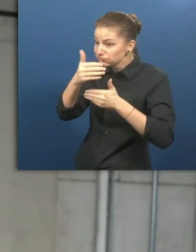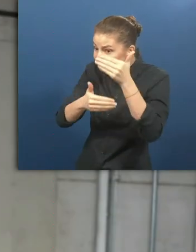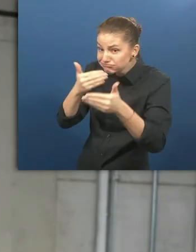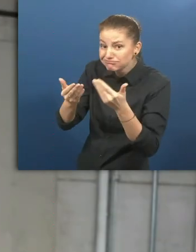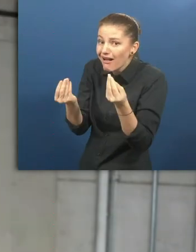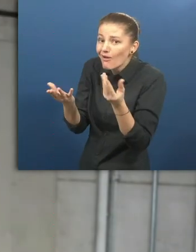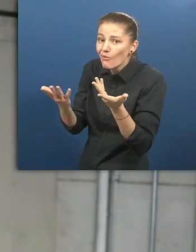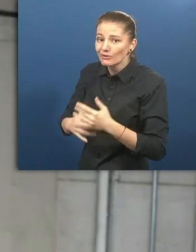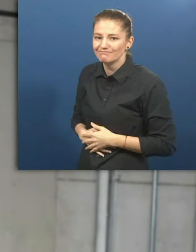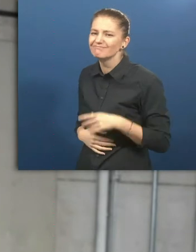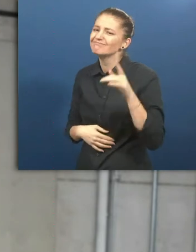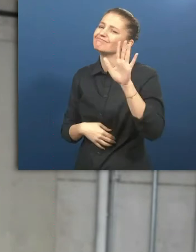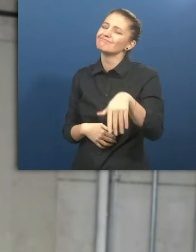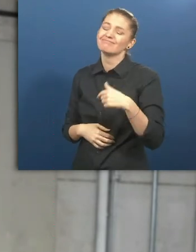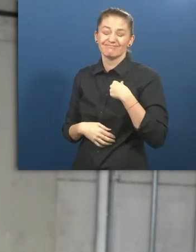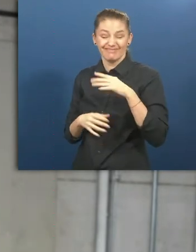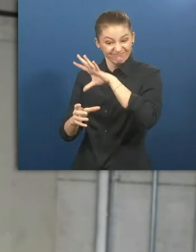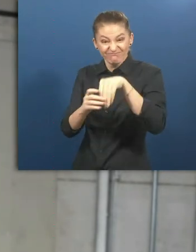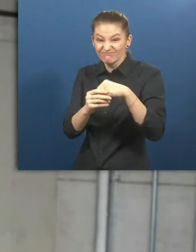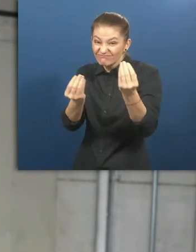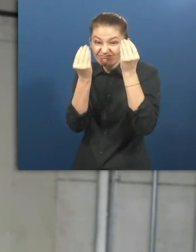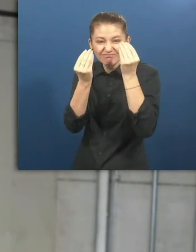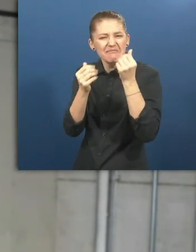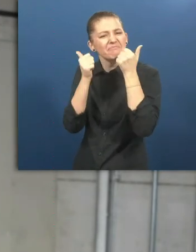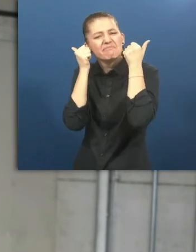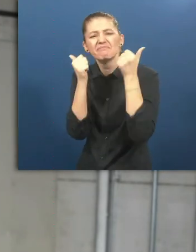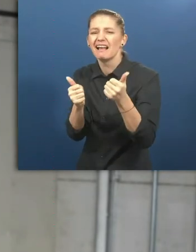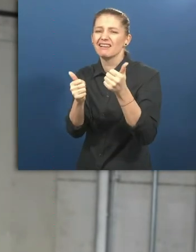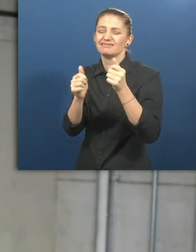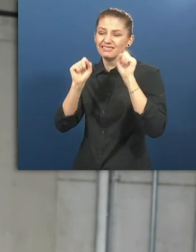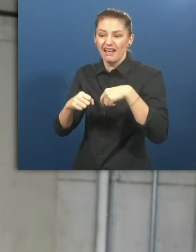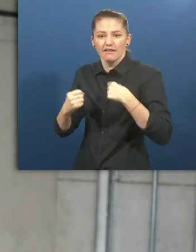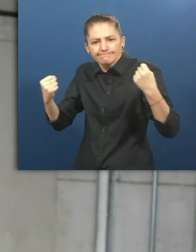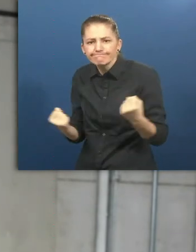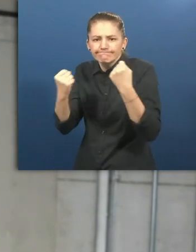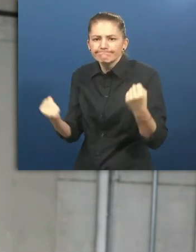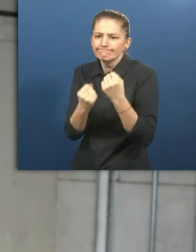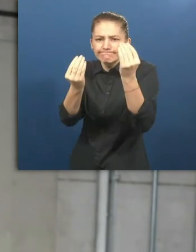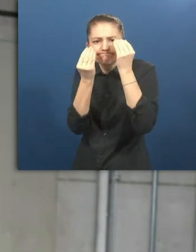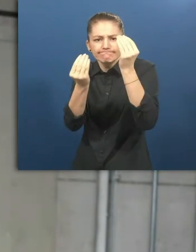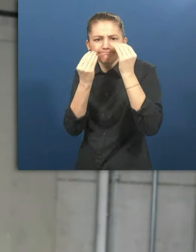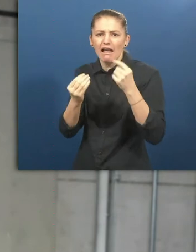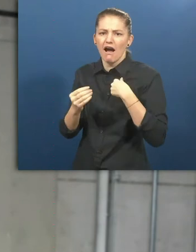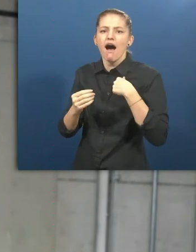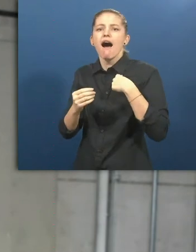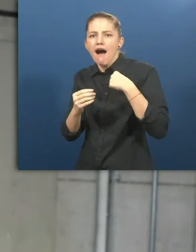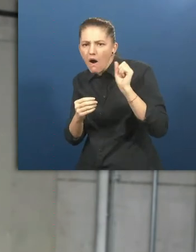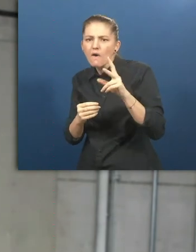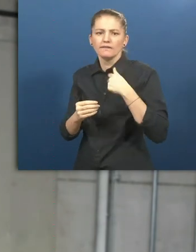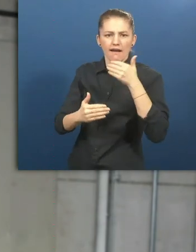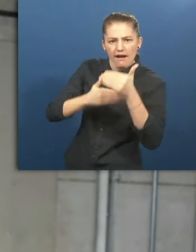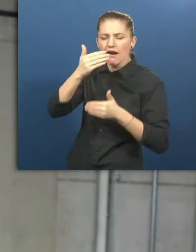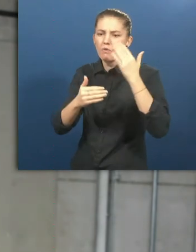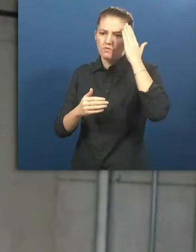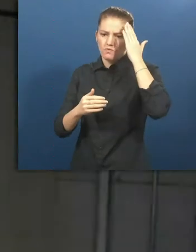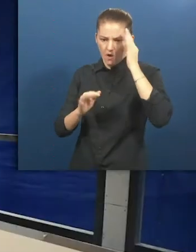Porque esto, lo bueno de estos cursos, la formación que te aportan es que te permiten subir por así decirlo peldaños y acercarte más a un trabajo que a